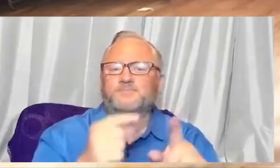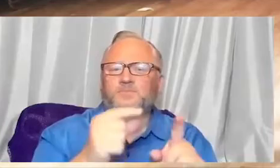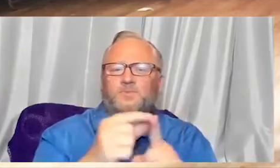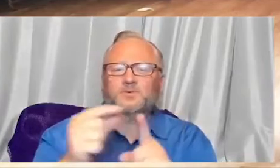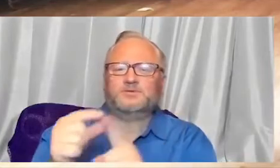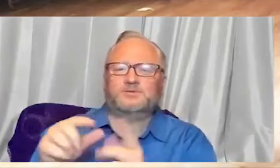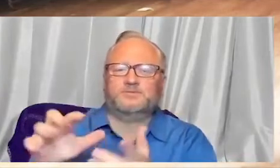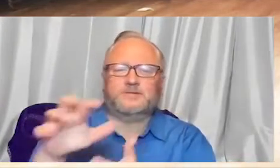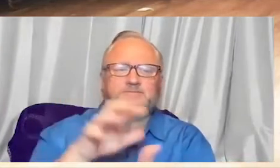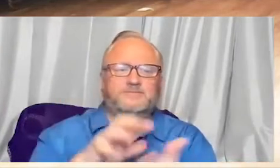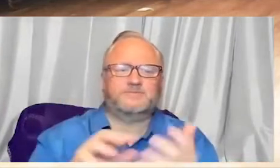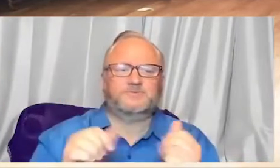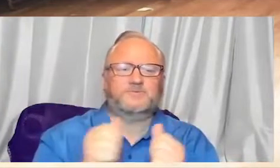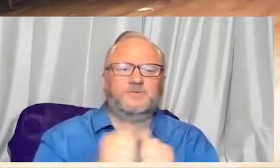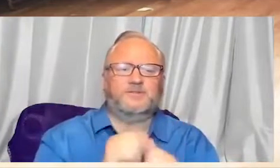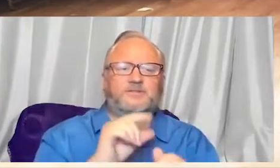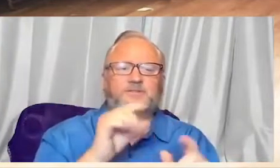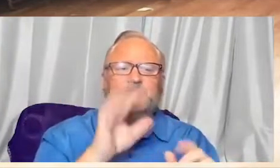Give